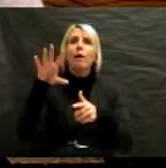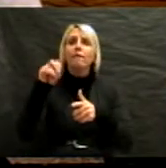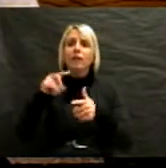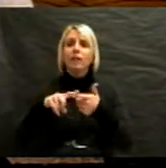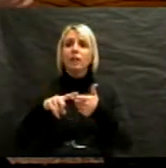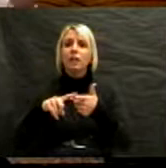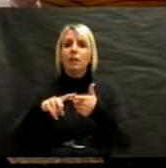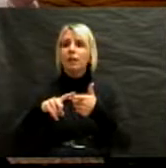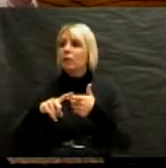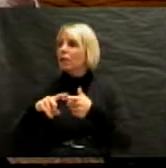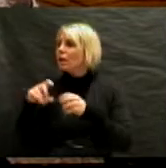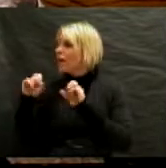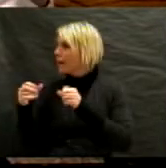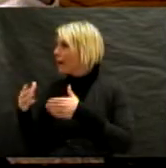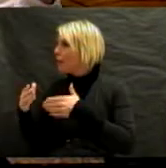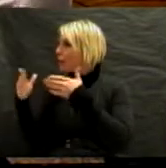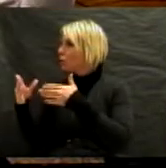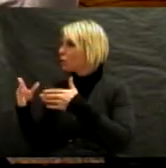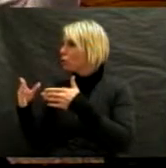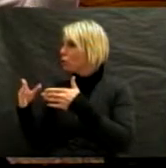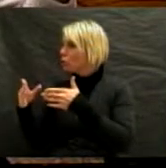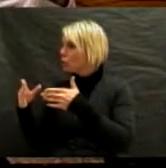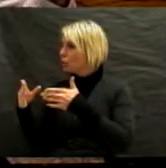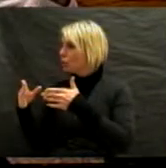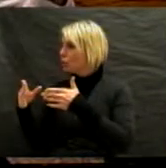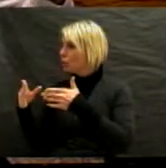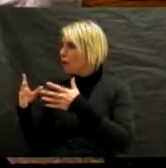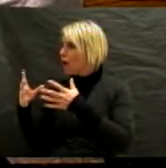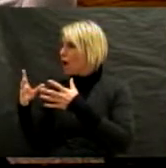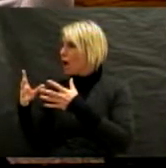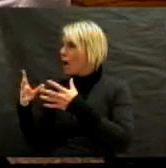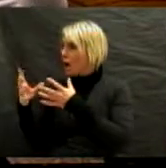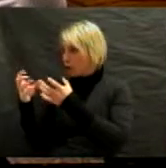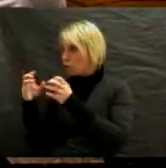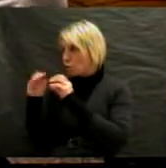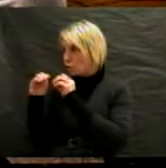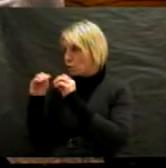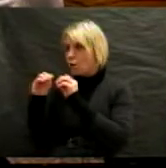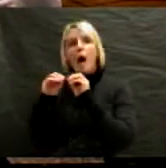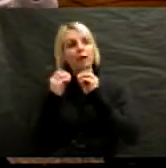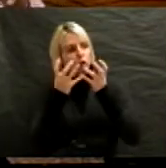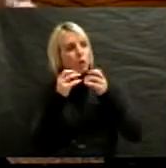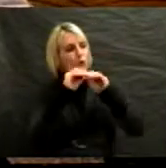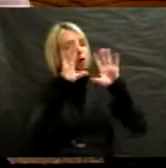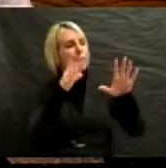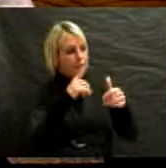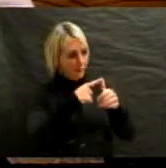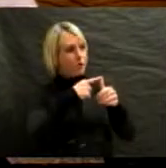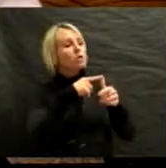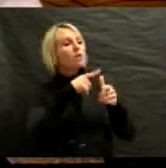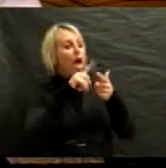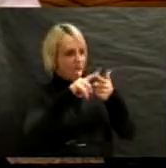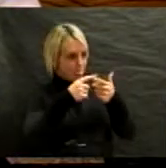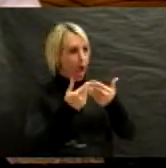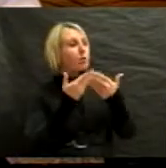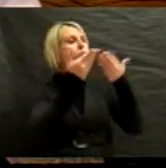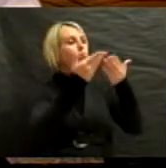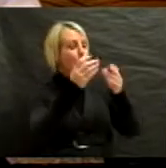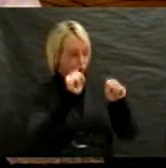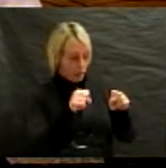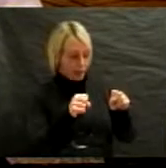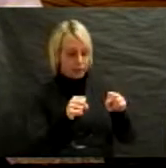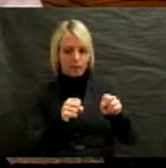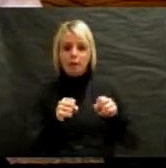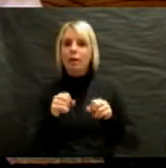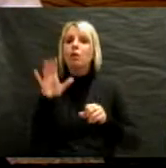Yeah, I just want to clarify that first, and then we can make whatever motions Okay. you'd like, if you don't mind. That just sounds clarifying. right. It sounds- There was about It $300 was a a- month, I think, when I first